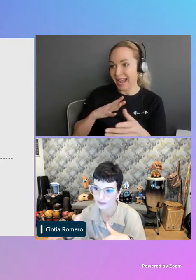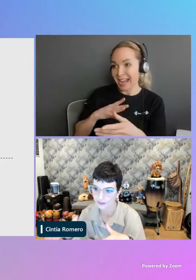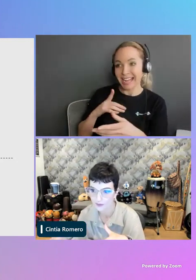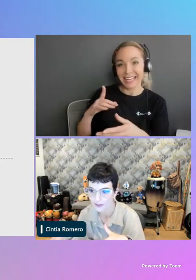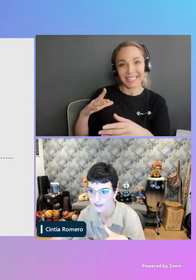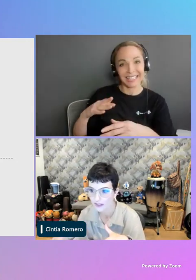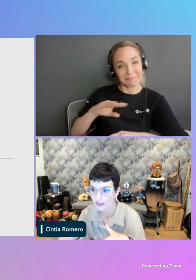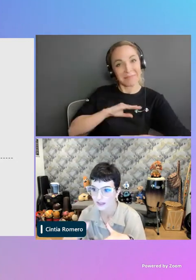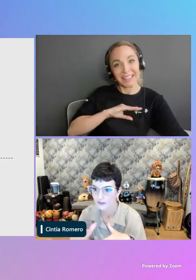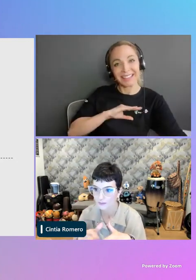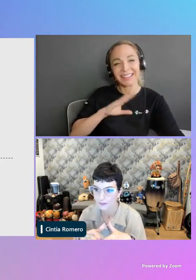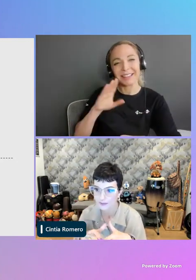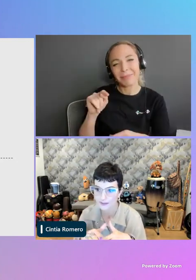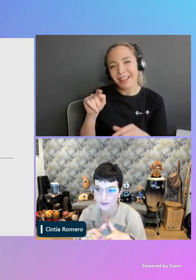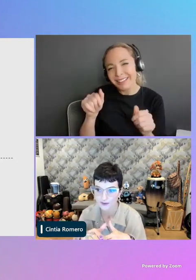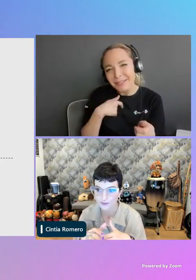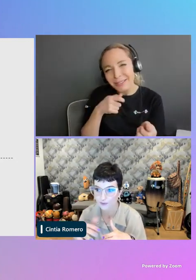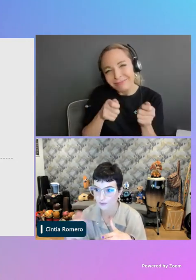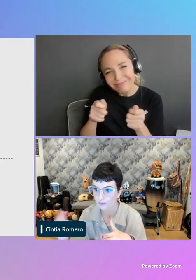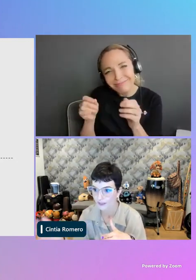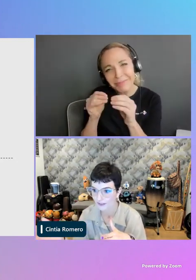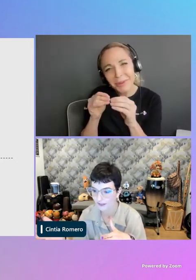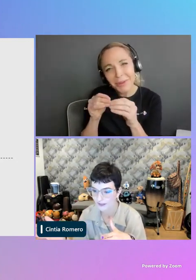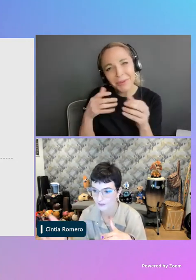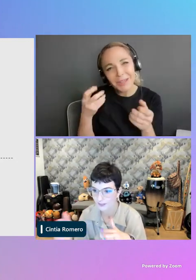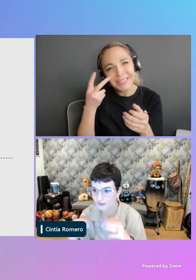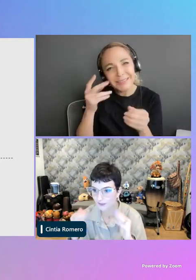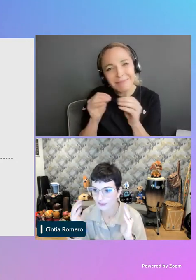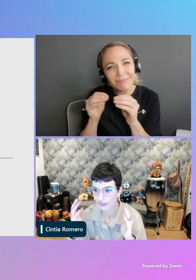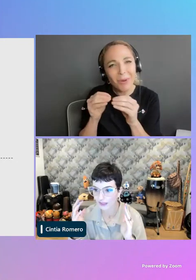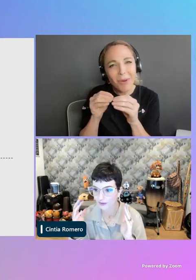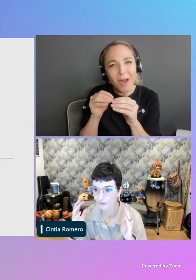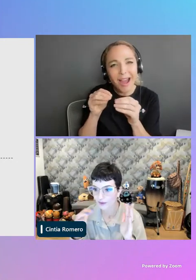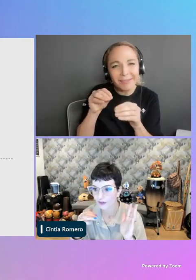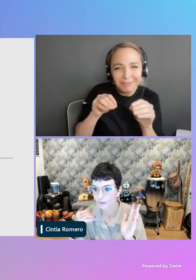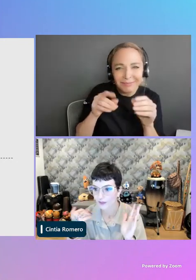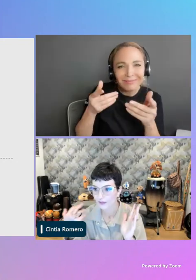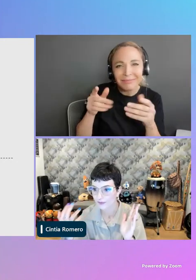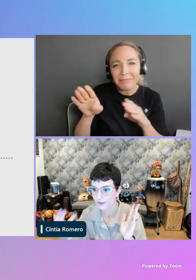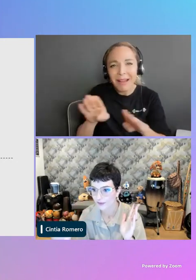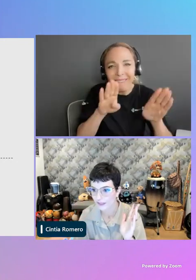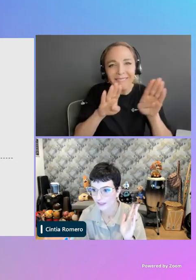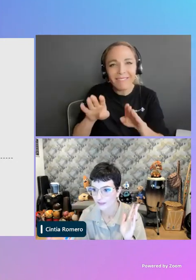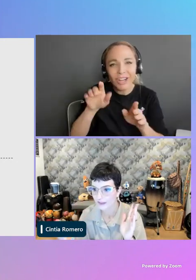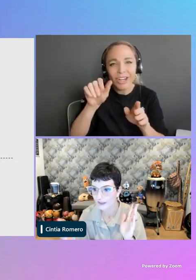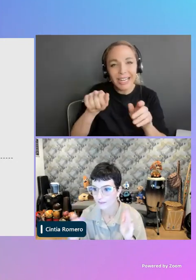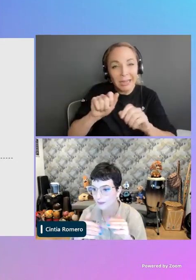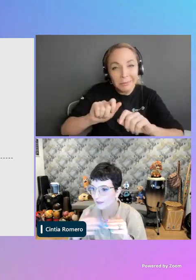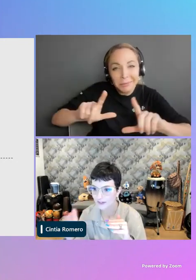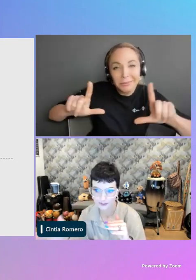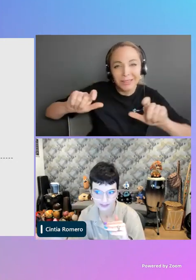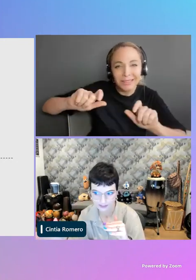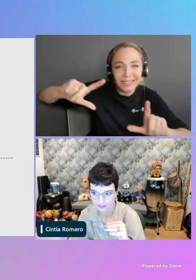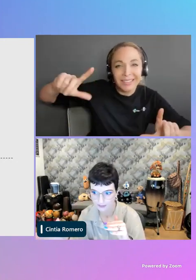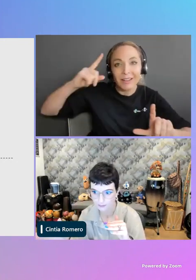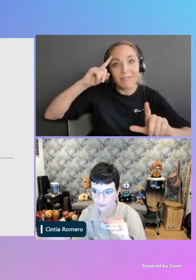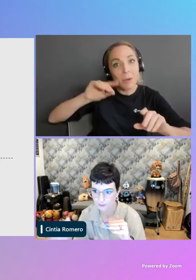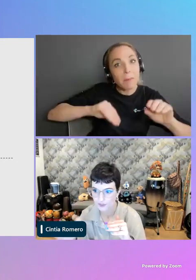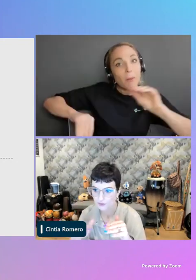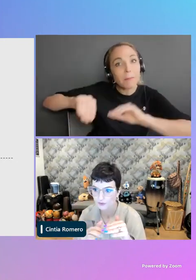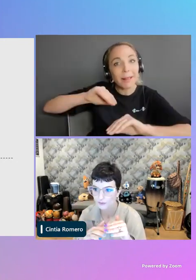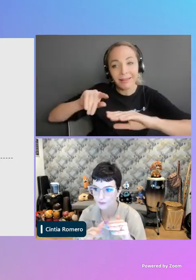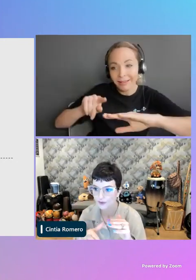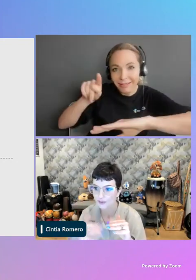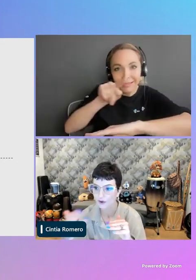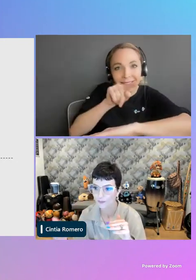how it behaves? So maybe it's better for mobility. So we need to think, what are our users need? Maybe they don't need that, but